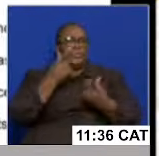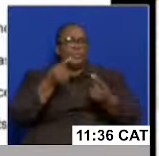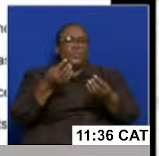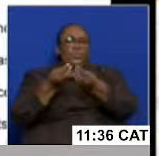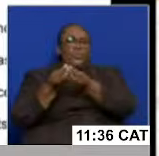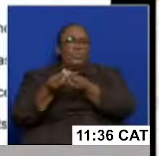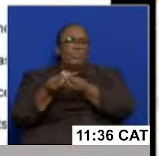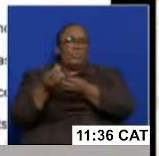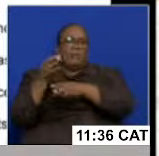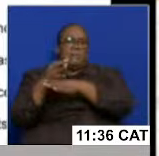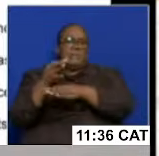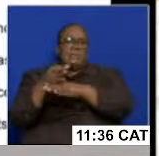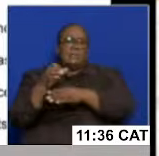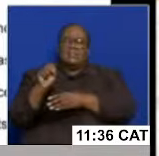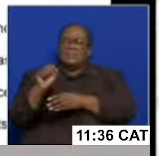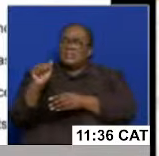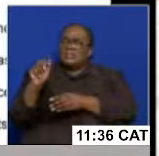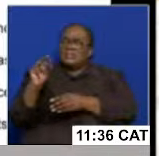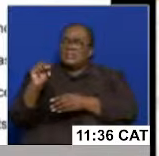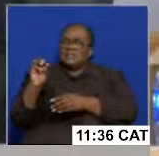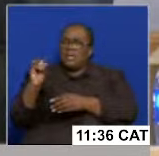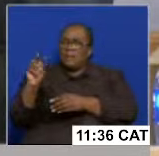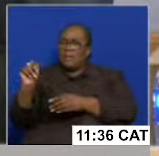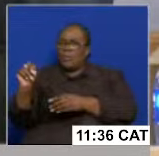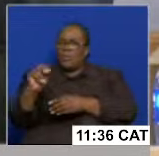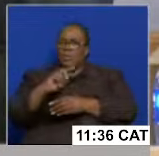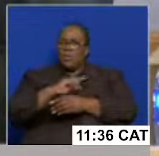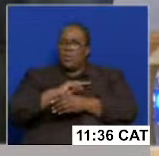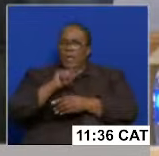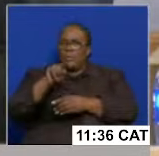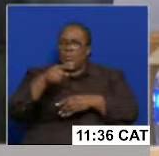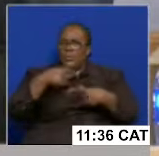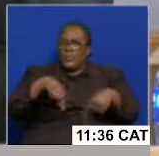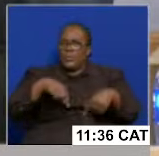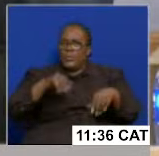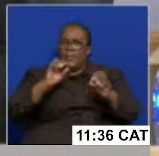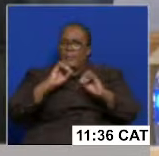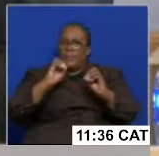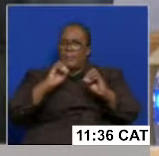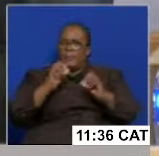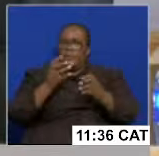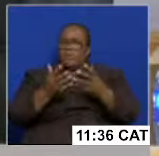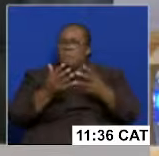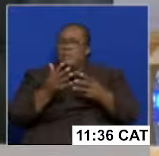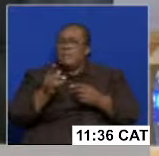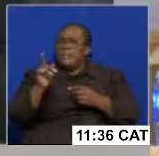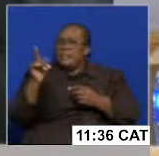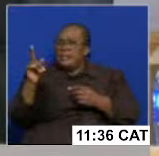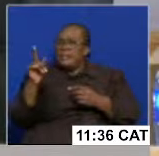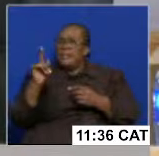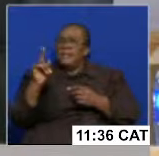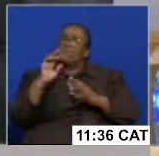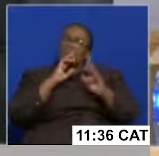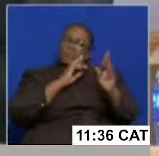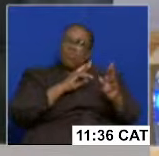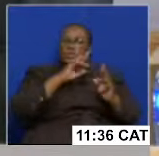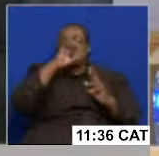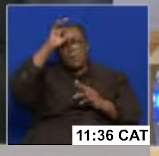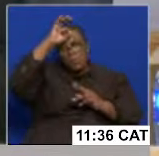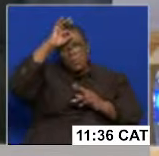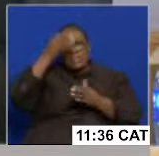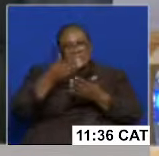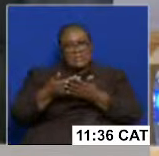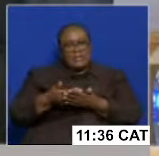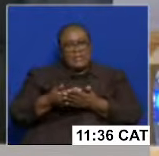afraid that he might be setting you up or that he could report you? What was the